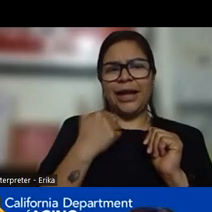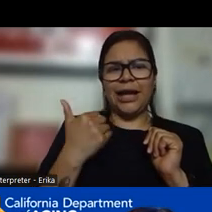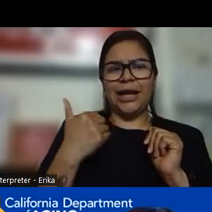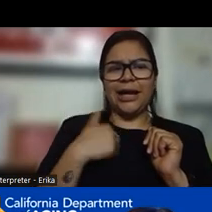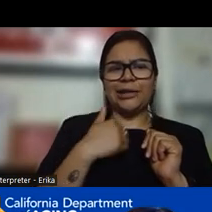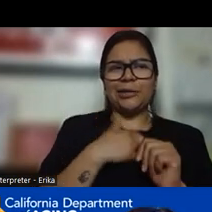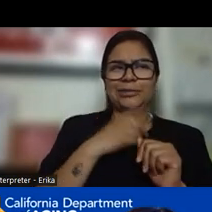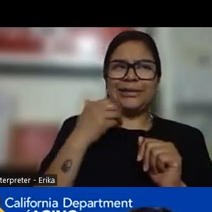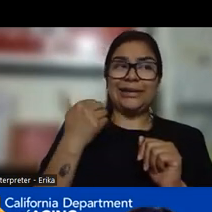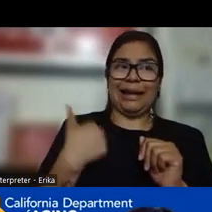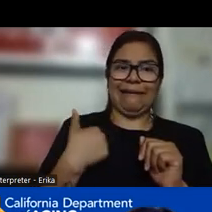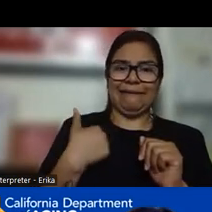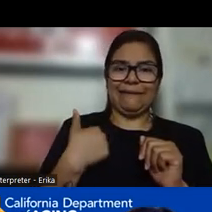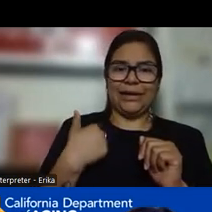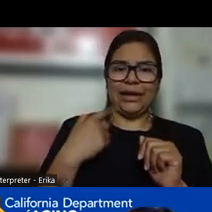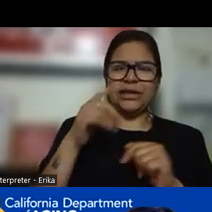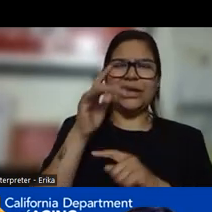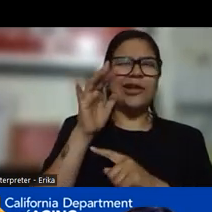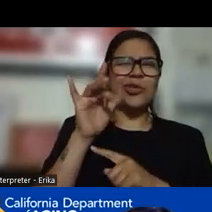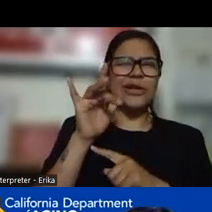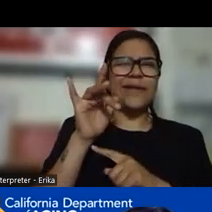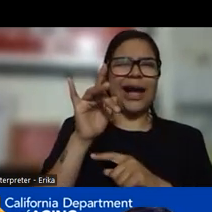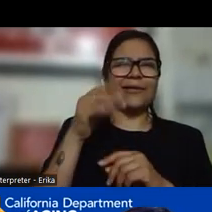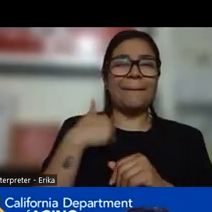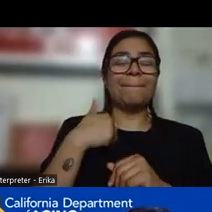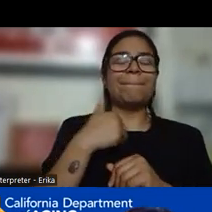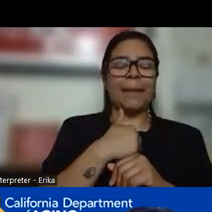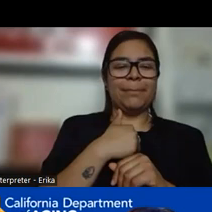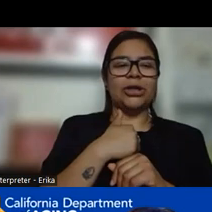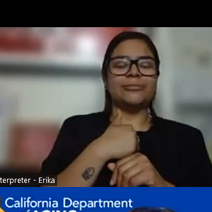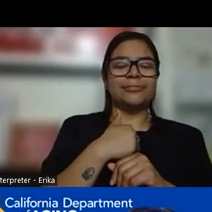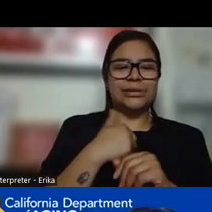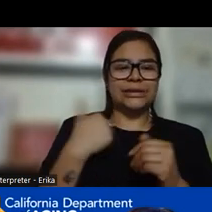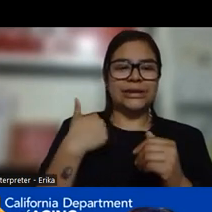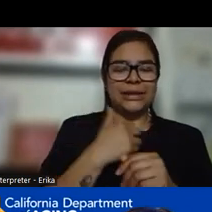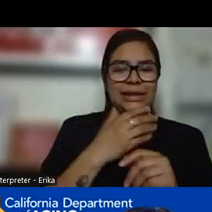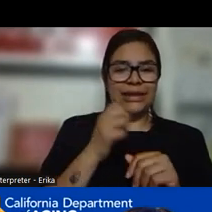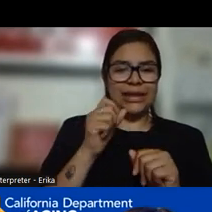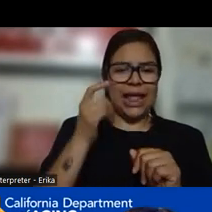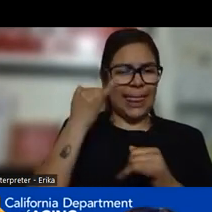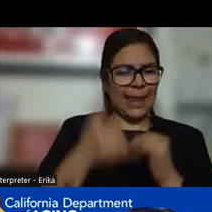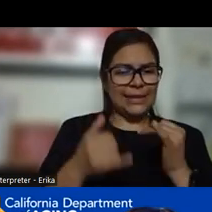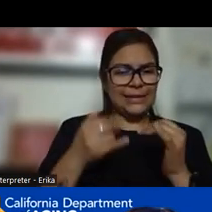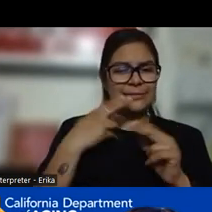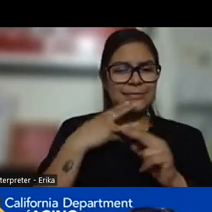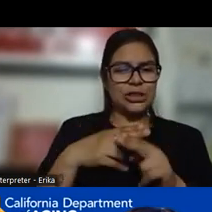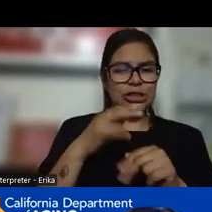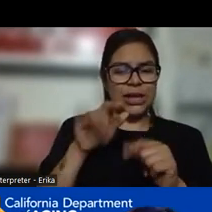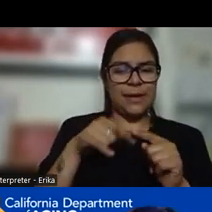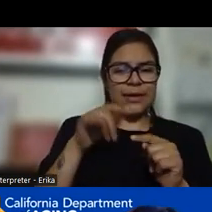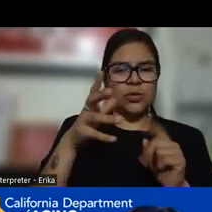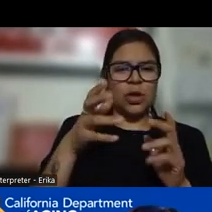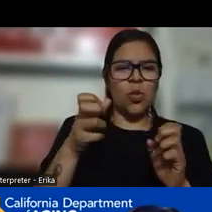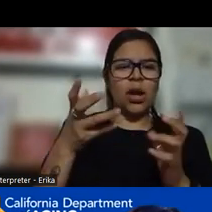looking at a 25 member committee. The last thing I wanted to mention about this is we're also considering bringing